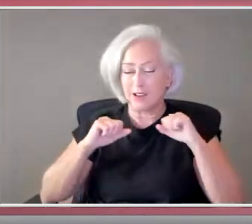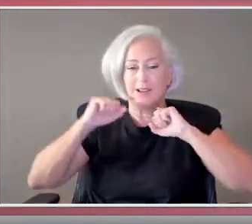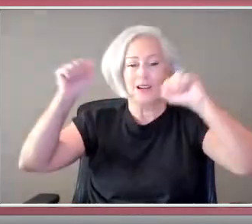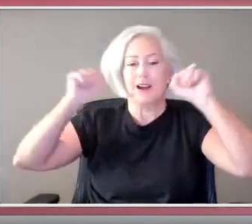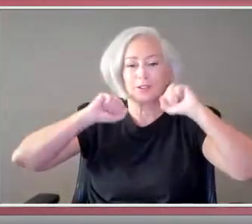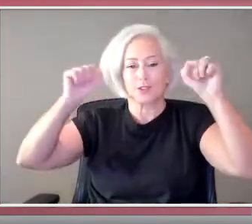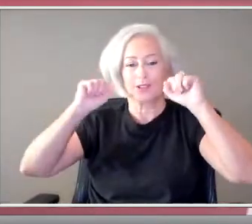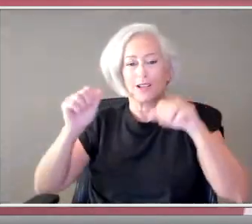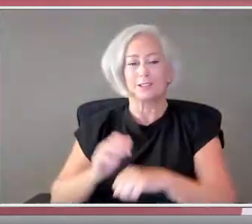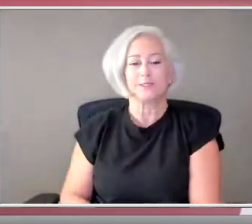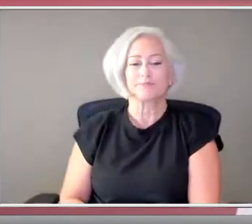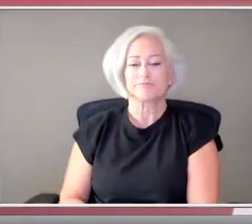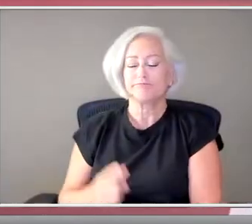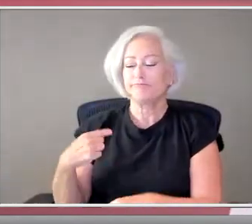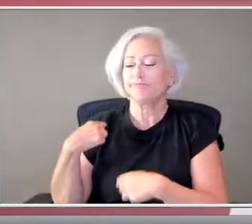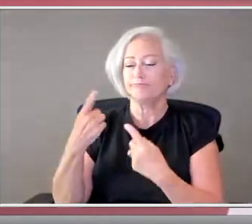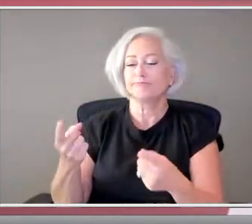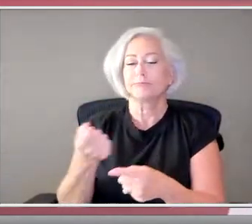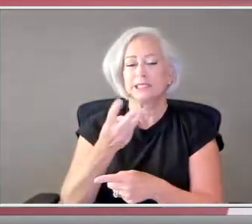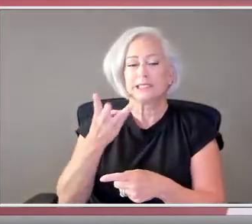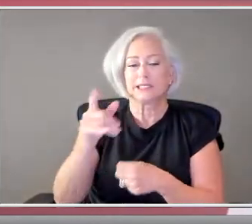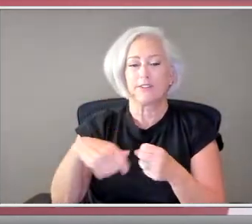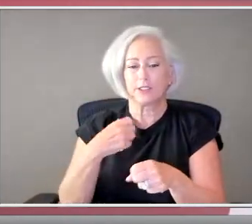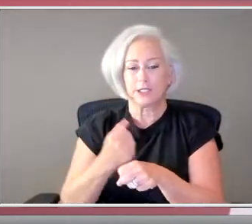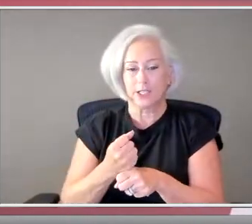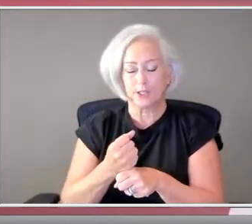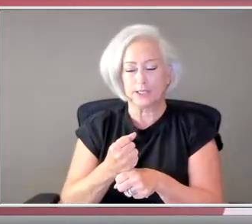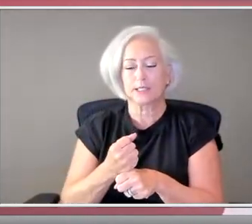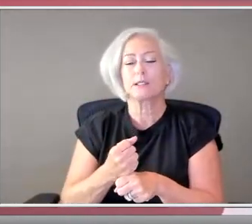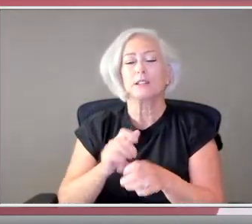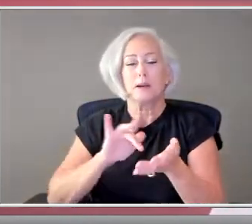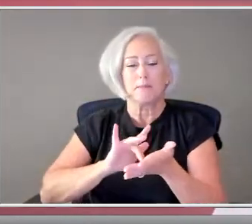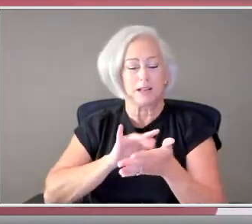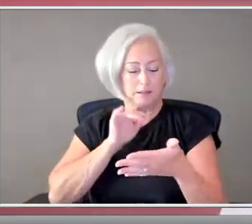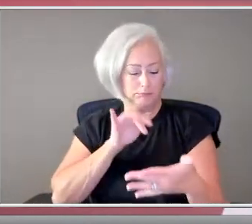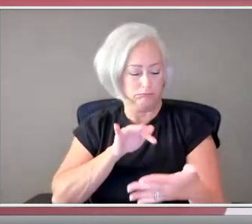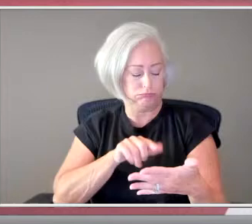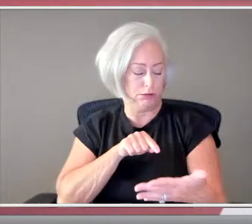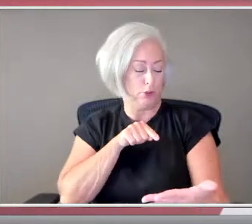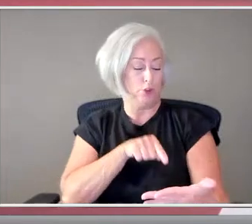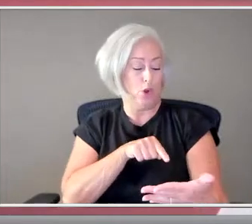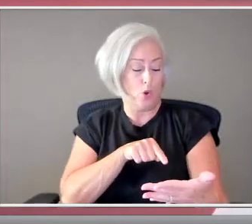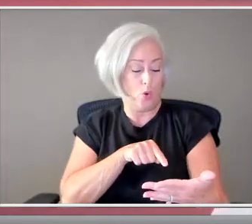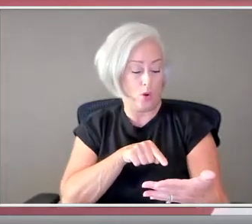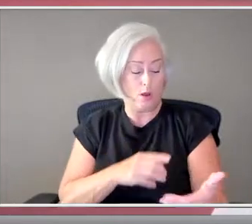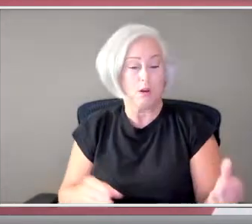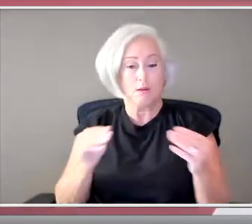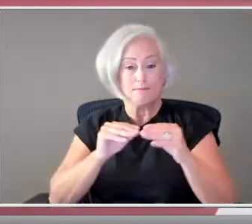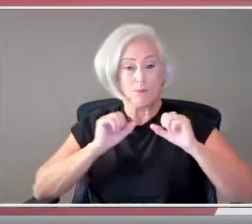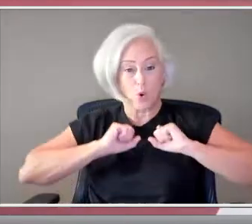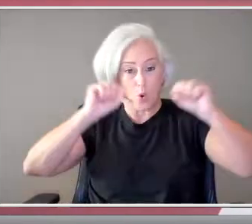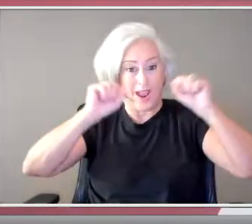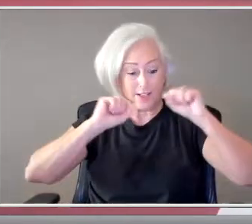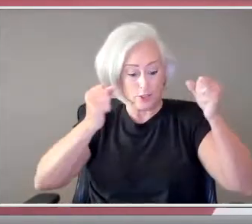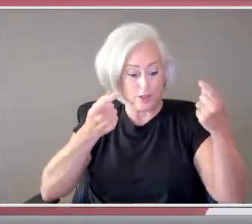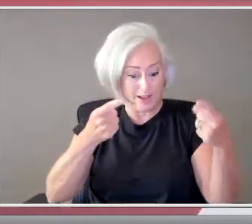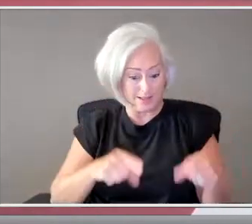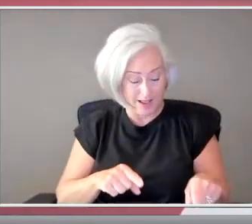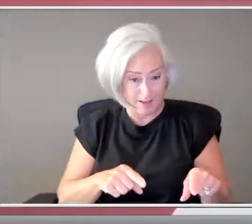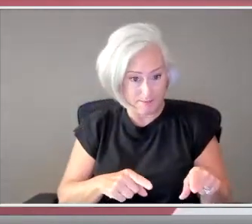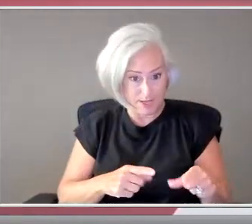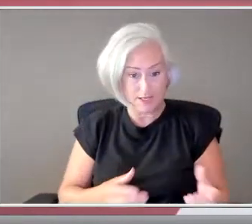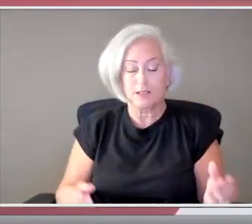years, there have been more and more studies that show actually people who exercise, and the higher the dose of exercise, the more likely it is that there will